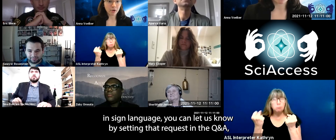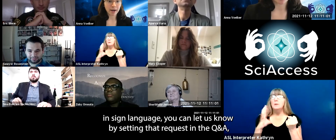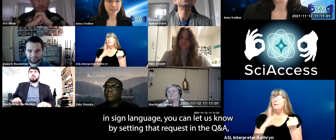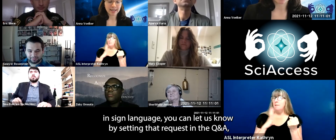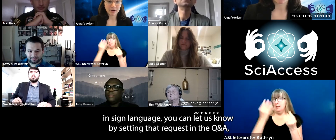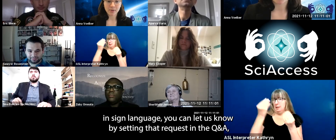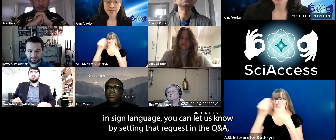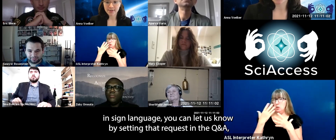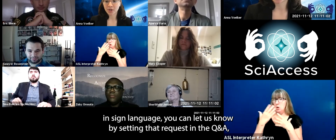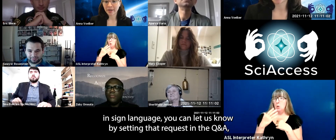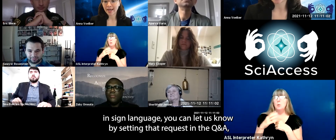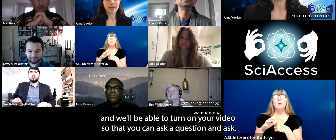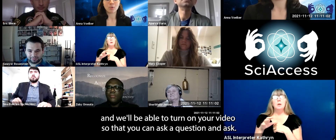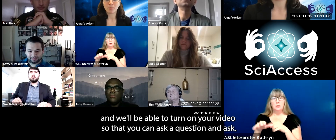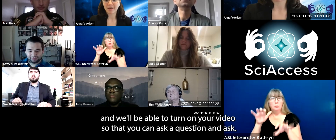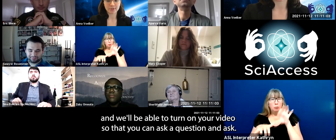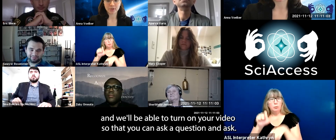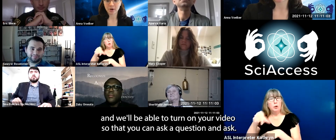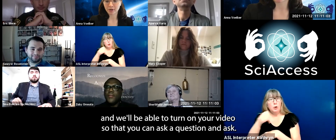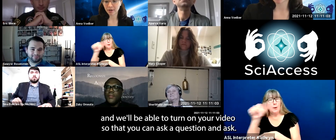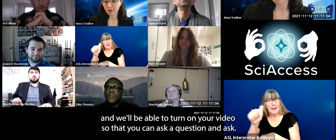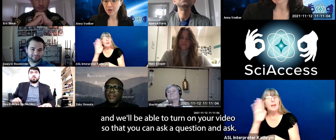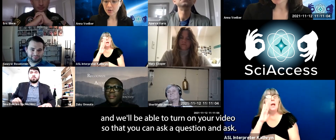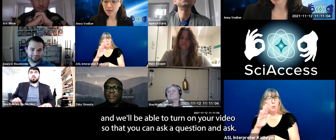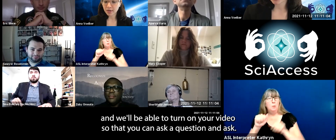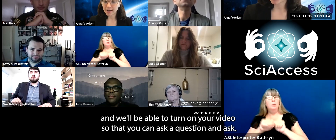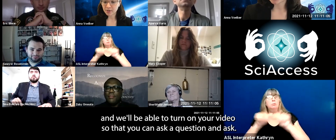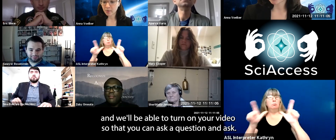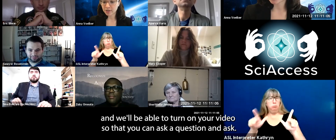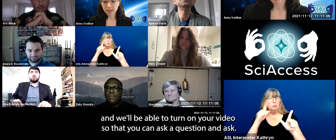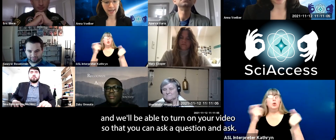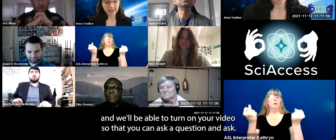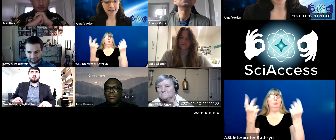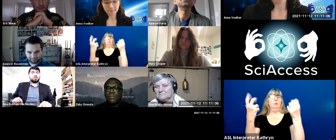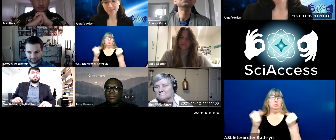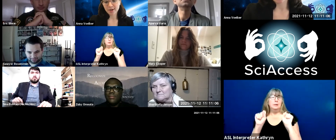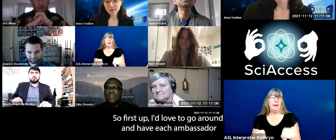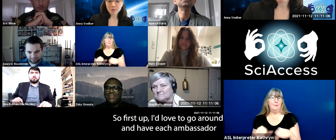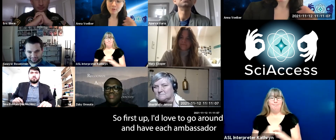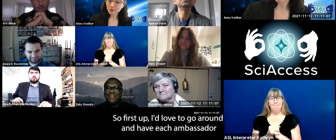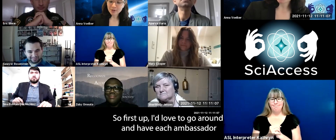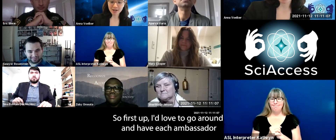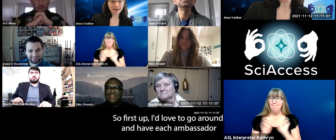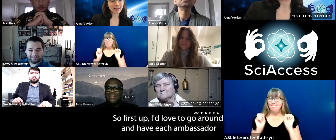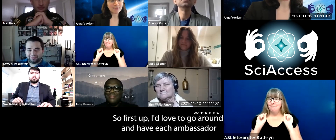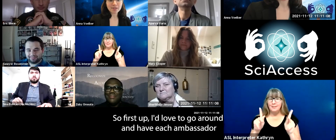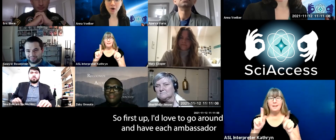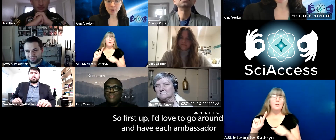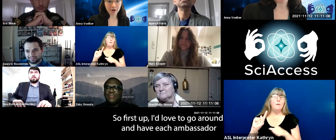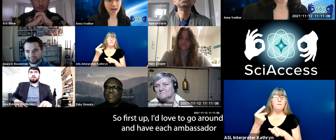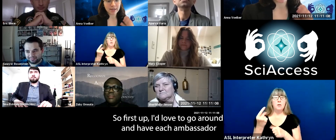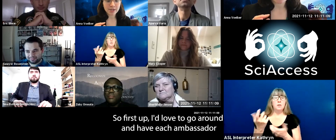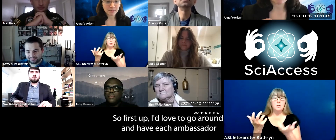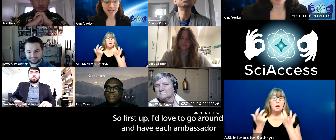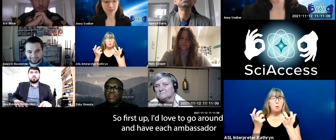us know by setting that request in the Q&A, and we'll be able to turn on your video so that you can ask a question in ASL. So first up, I'd love to go